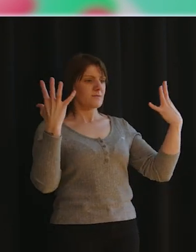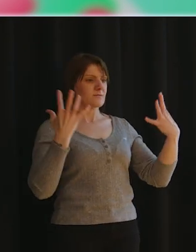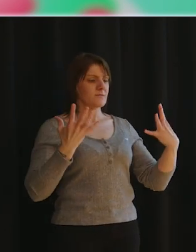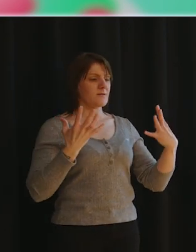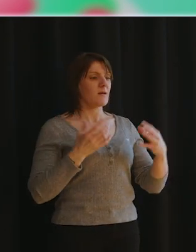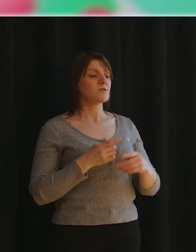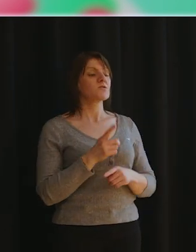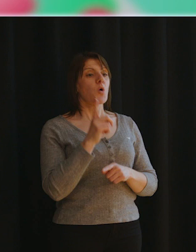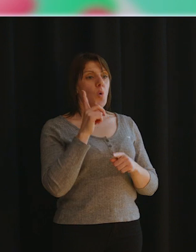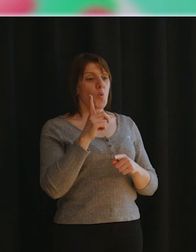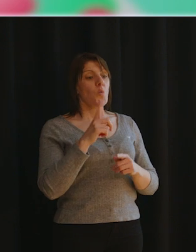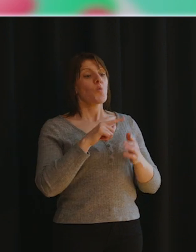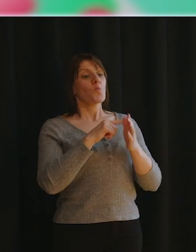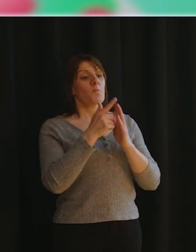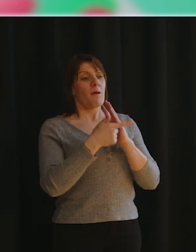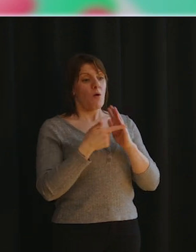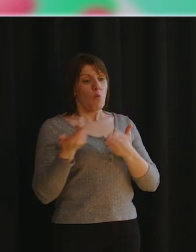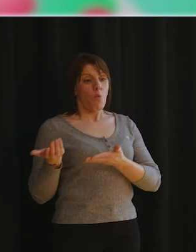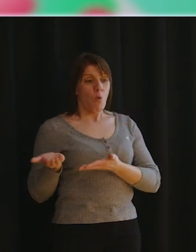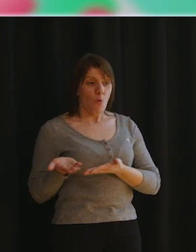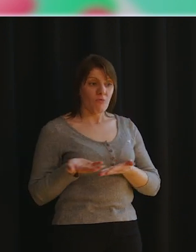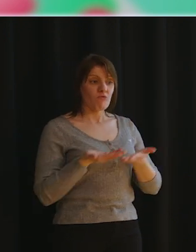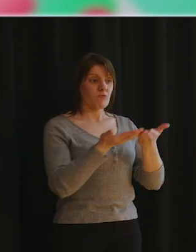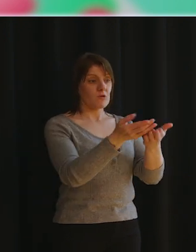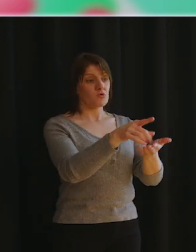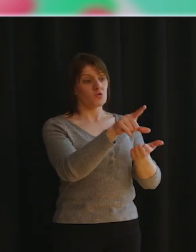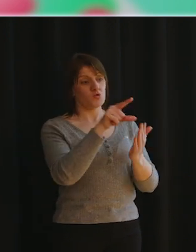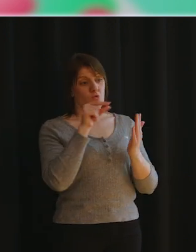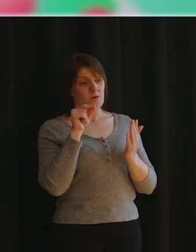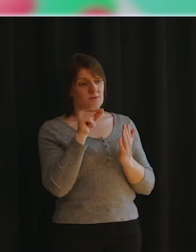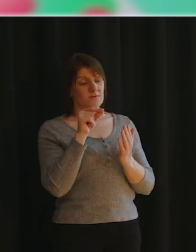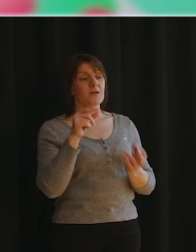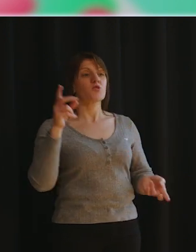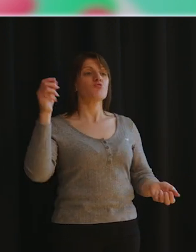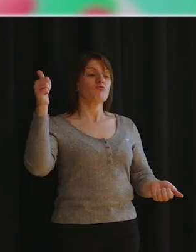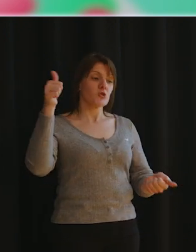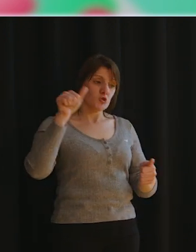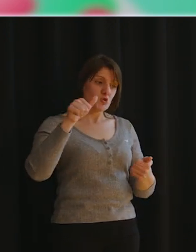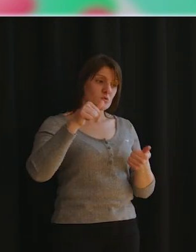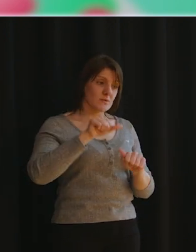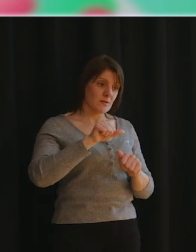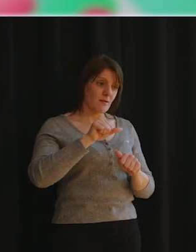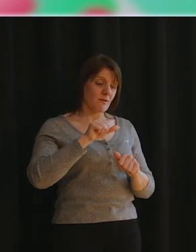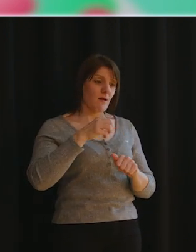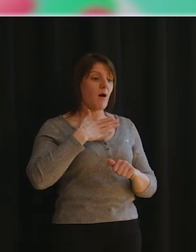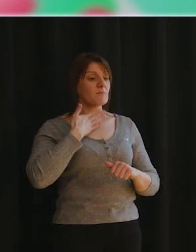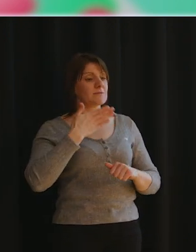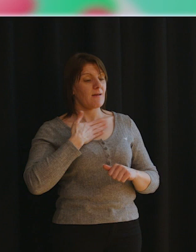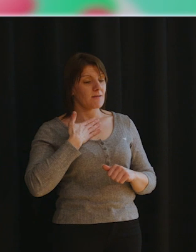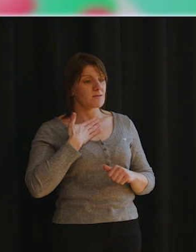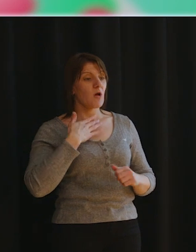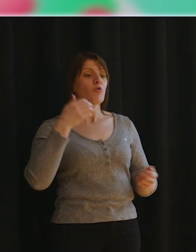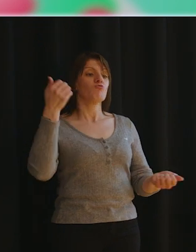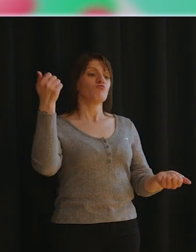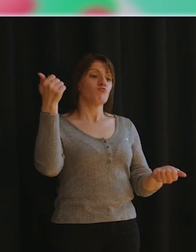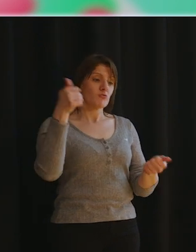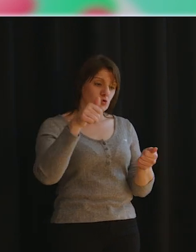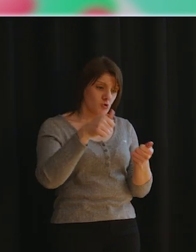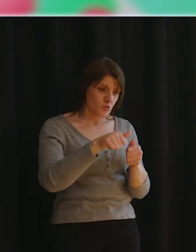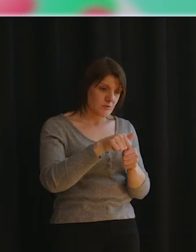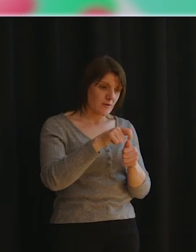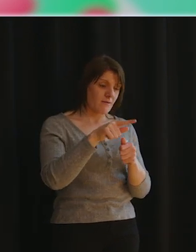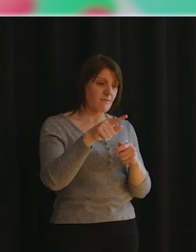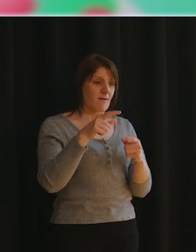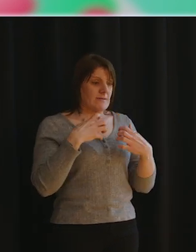So it's about offering choice, because then you're reducing some elements of anxiety and reducing some elements and